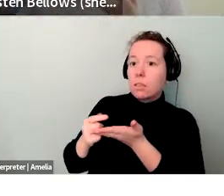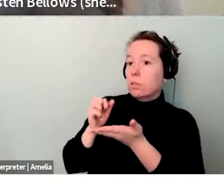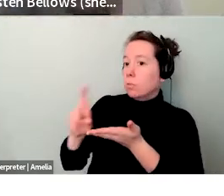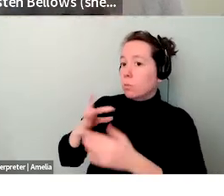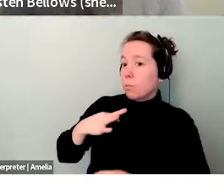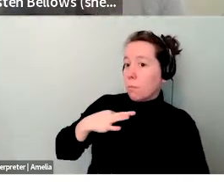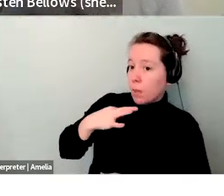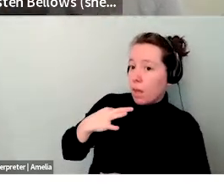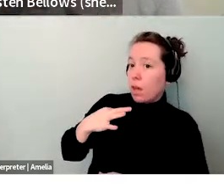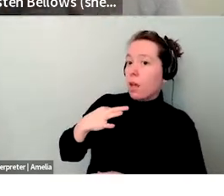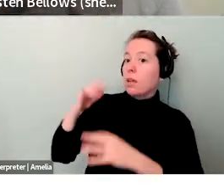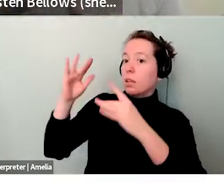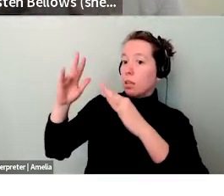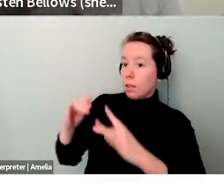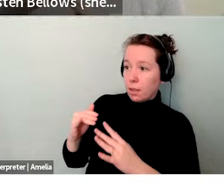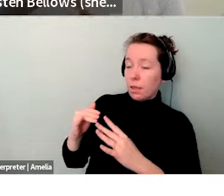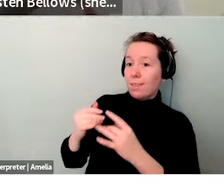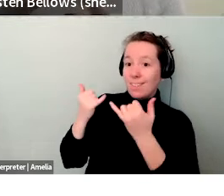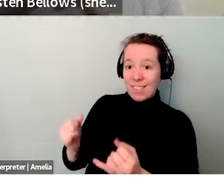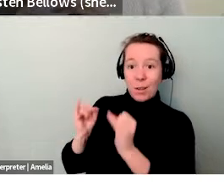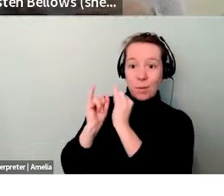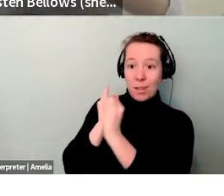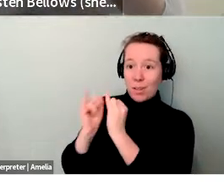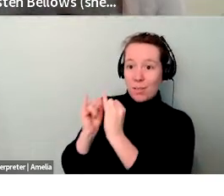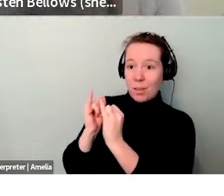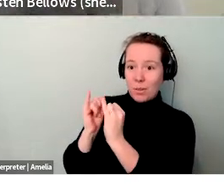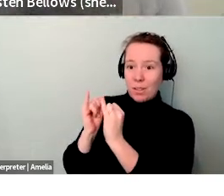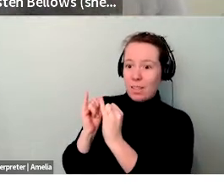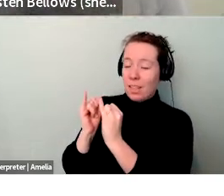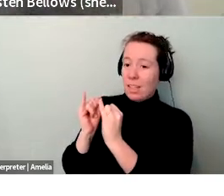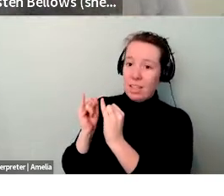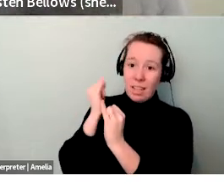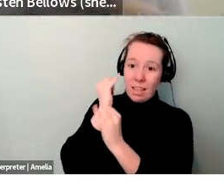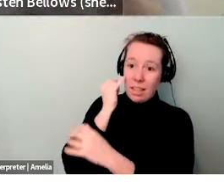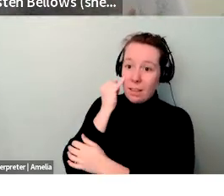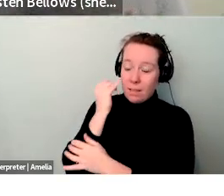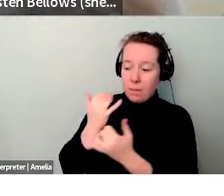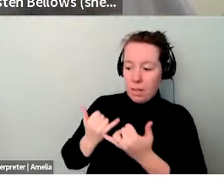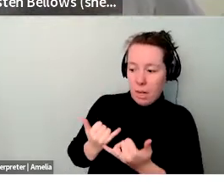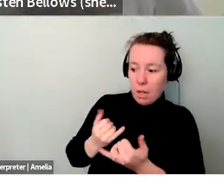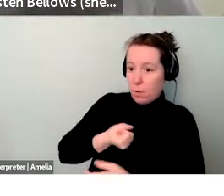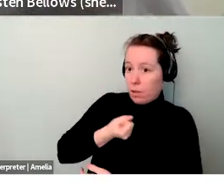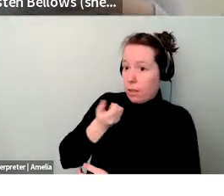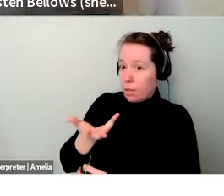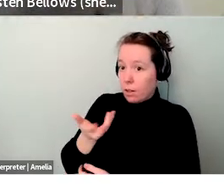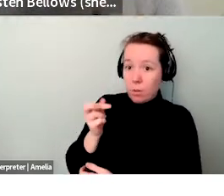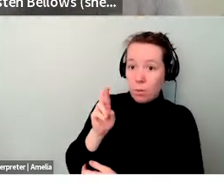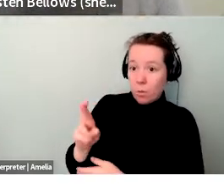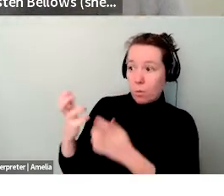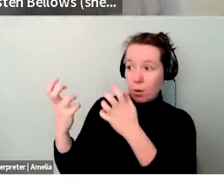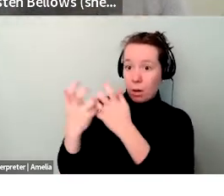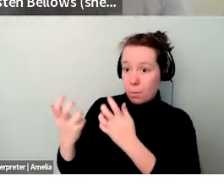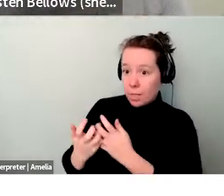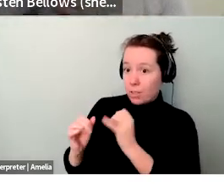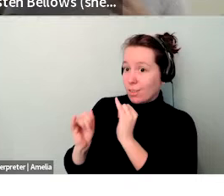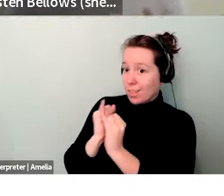like the interview process is like, if you should disclose there, if you should ask for accommodations